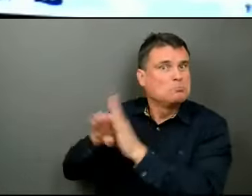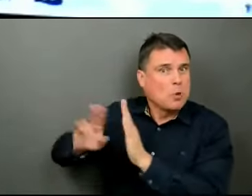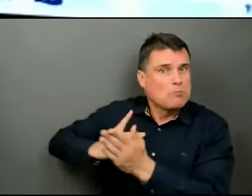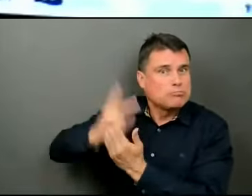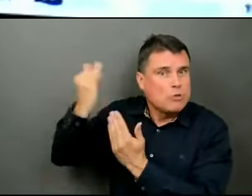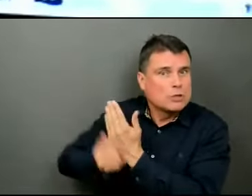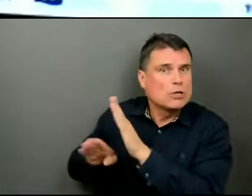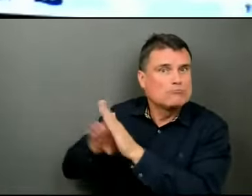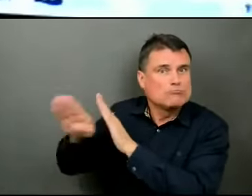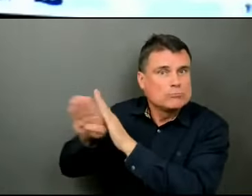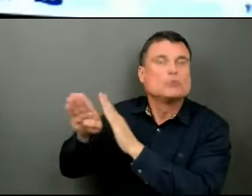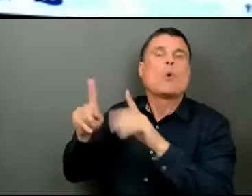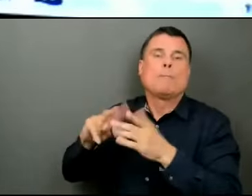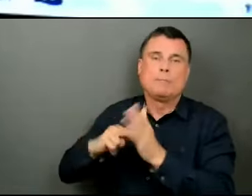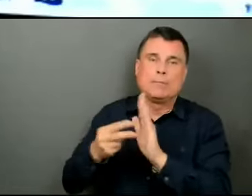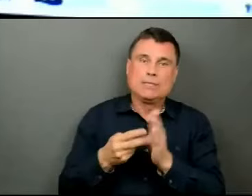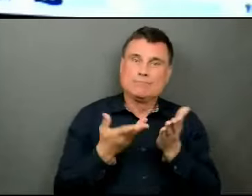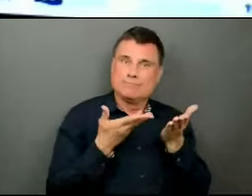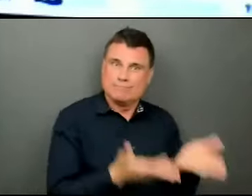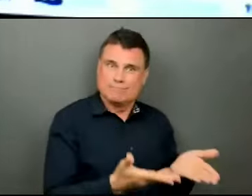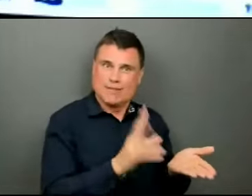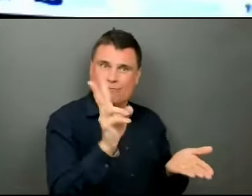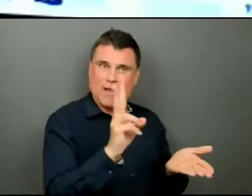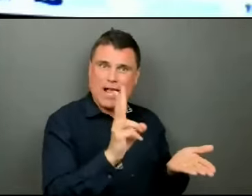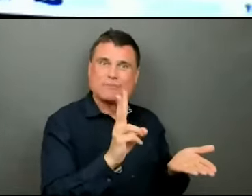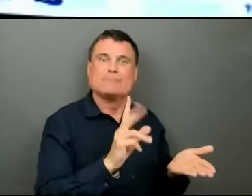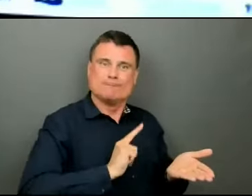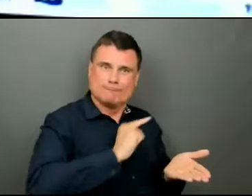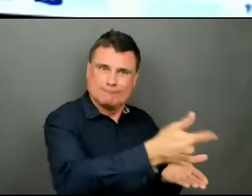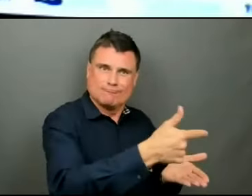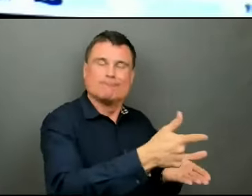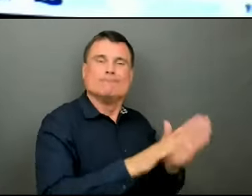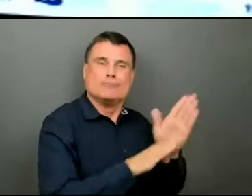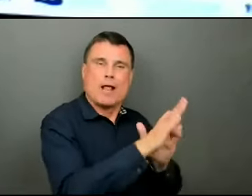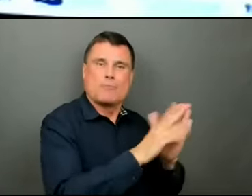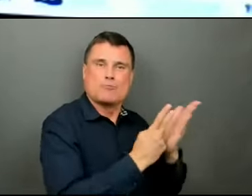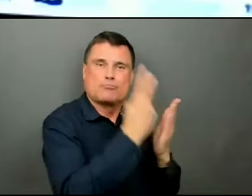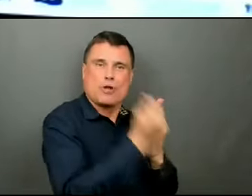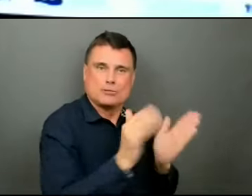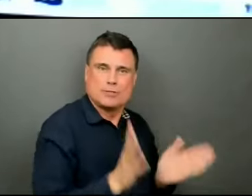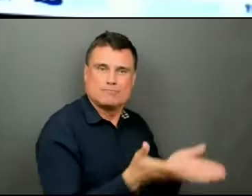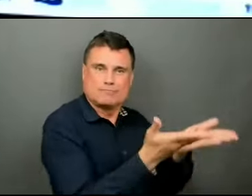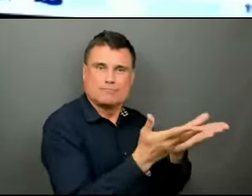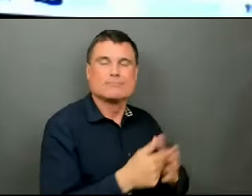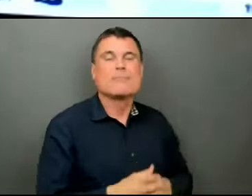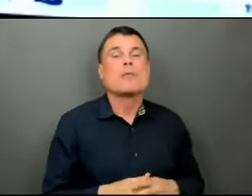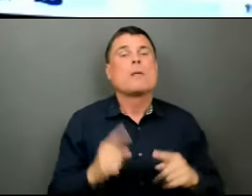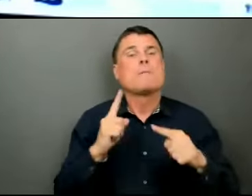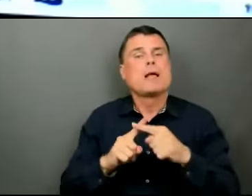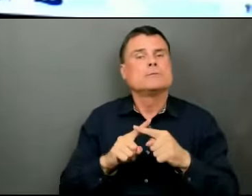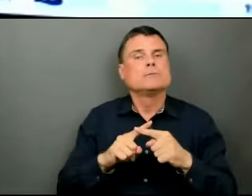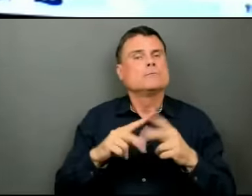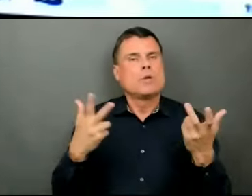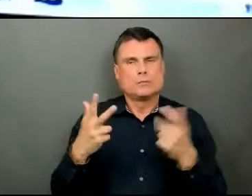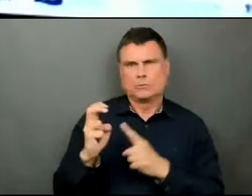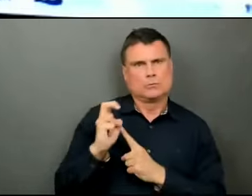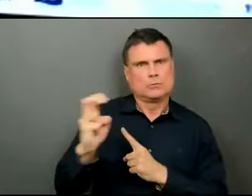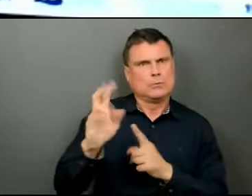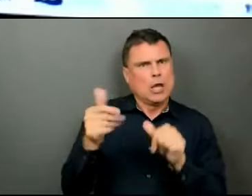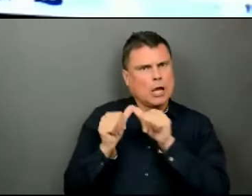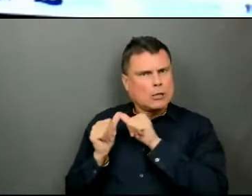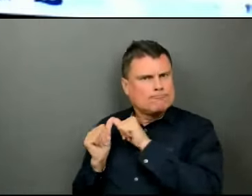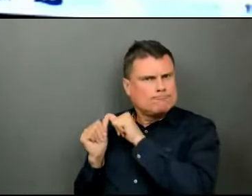right there in Vancouver, as well as a new stream for permanent transit funding of $3